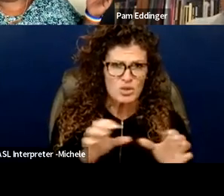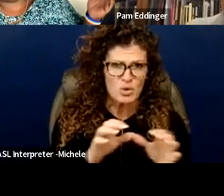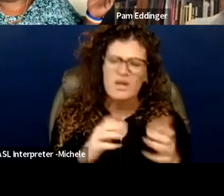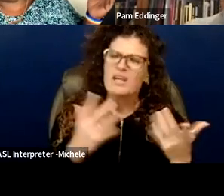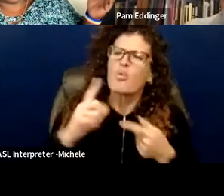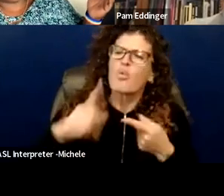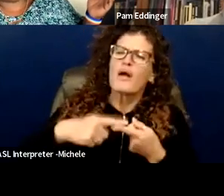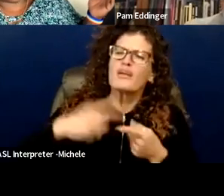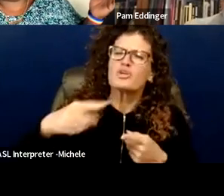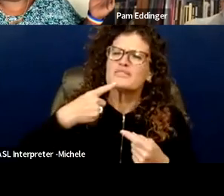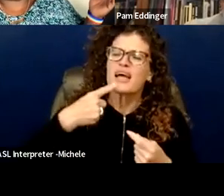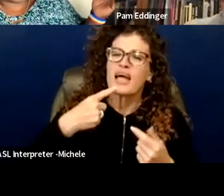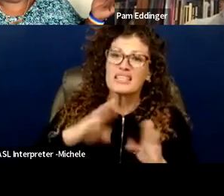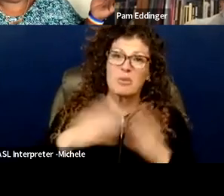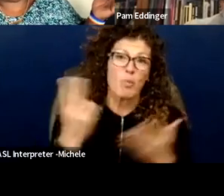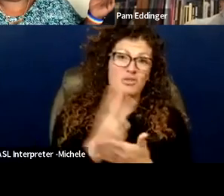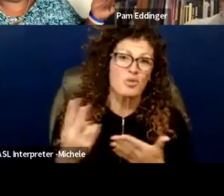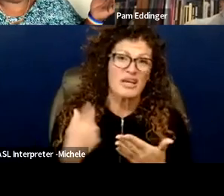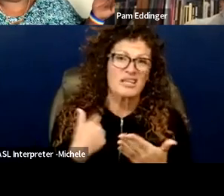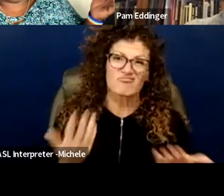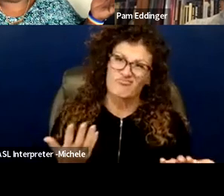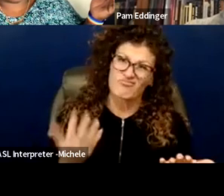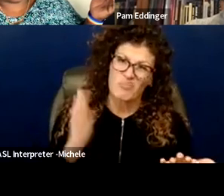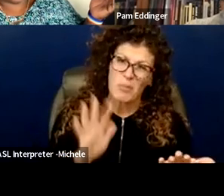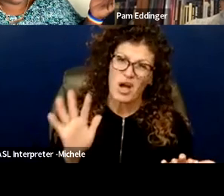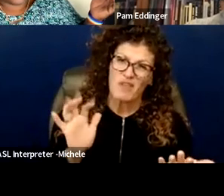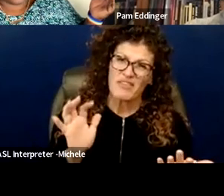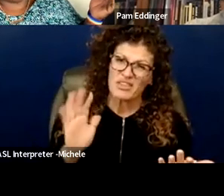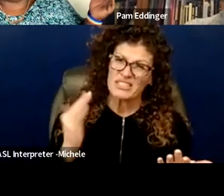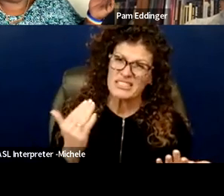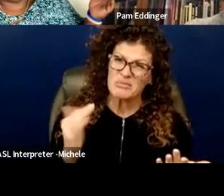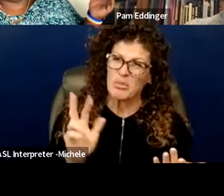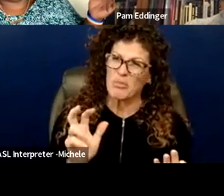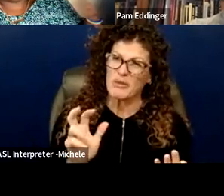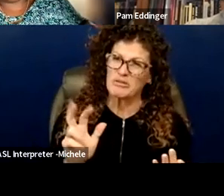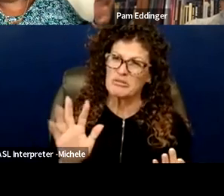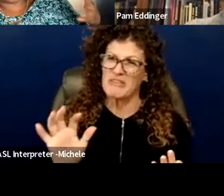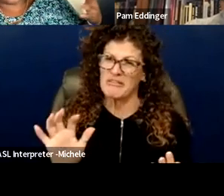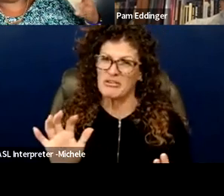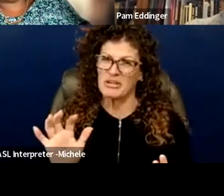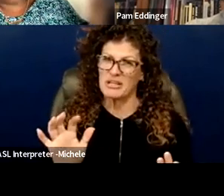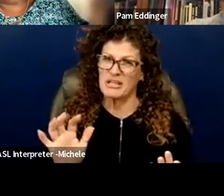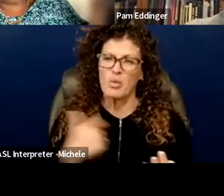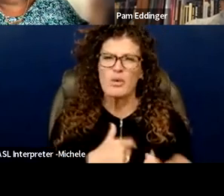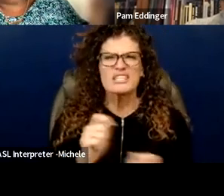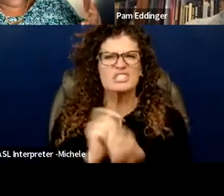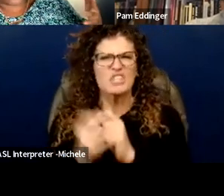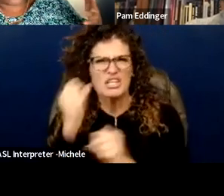where you say, hey, it's been open 2 weeks, we have about 500, it's looking lower, 300, we need to change